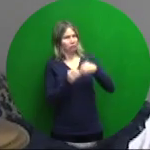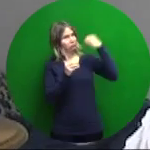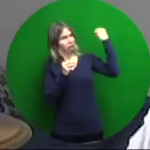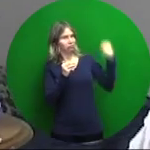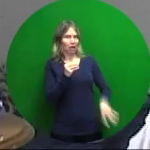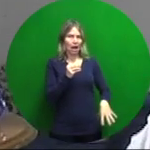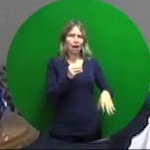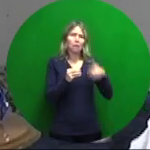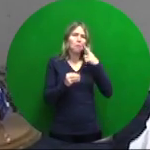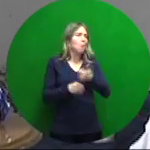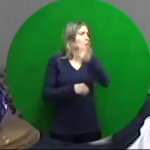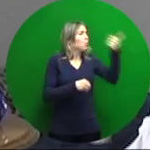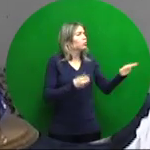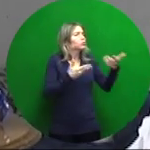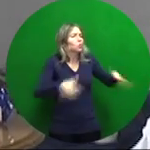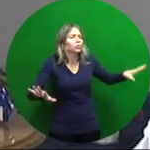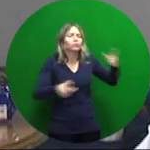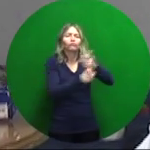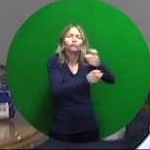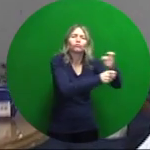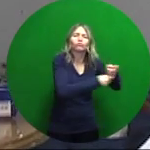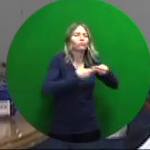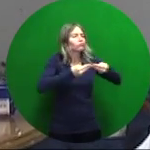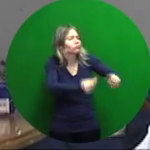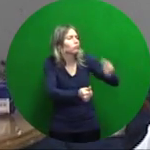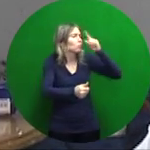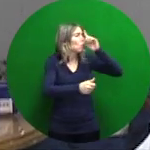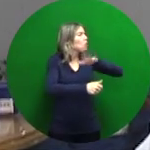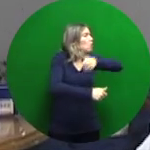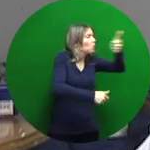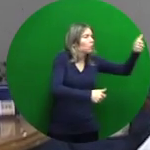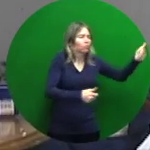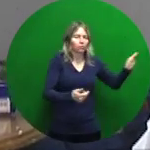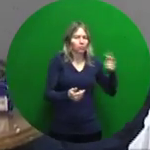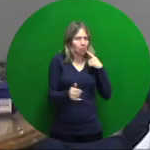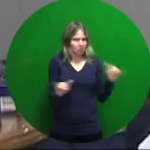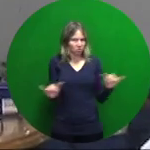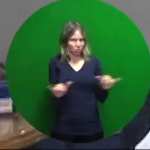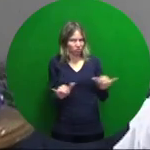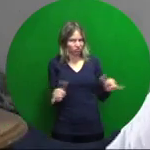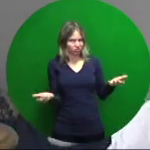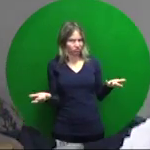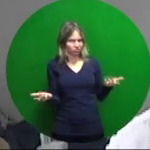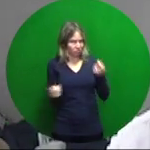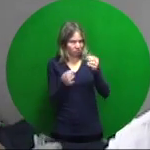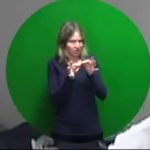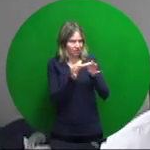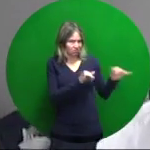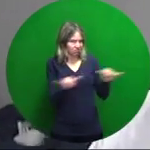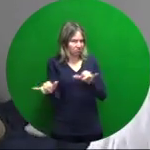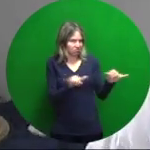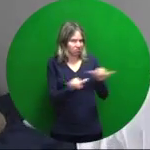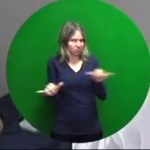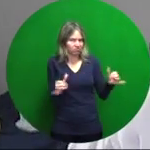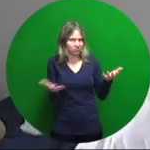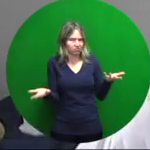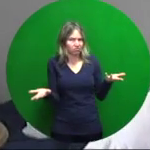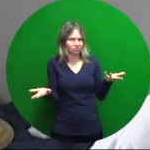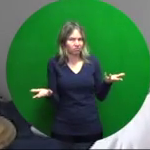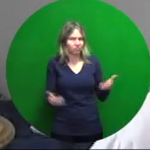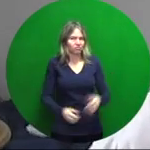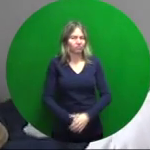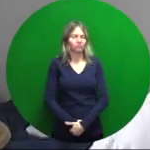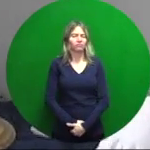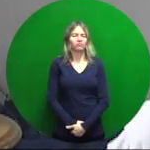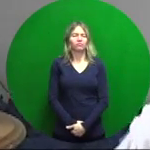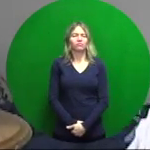when other stuff that you try and get are the same amount? And that's when they started